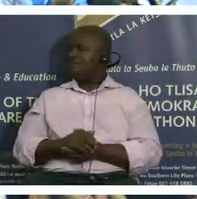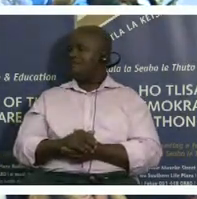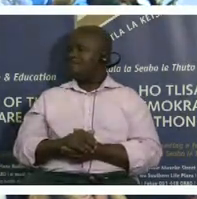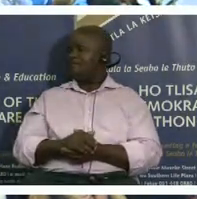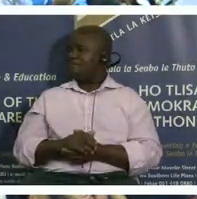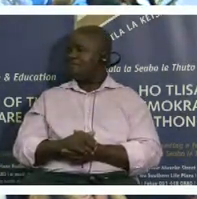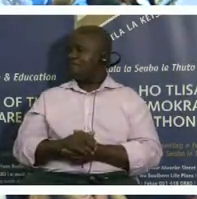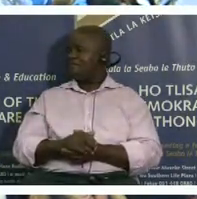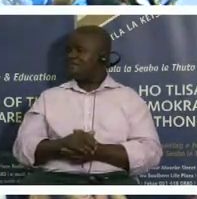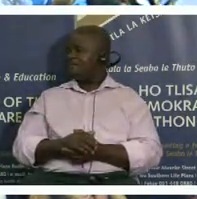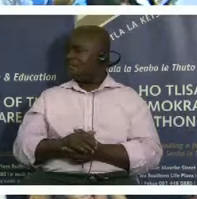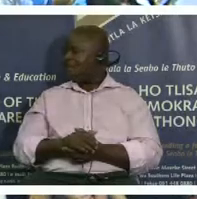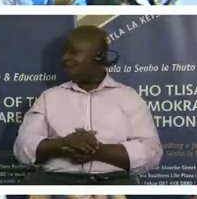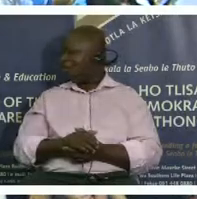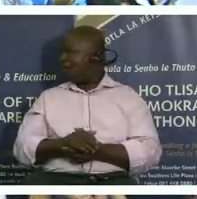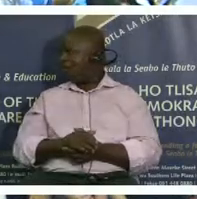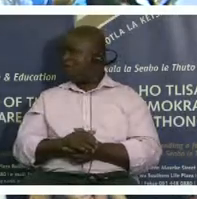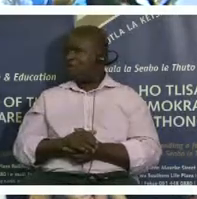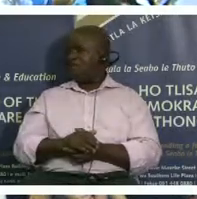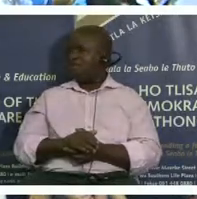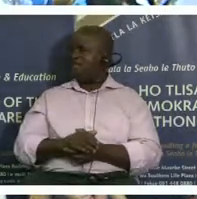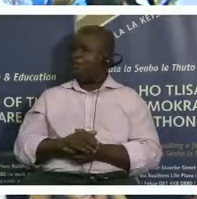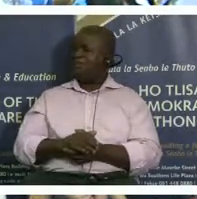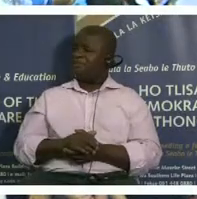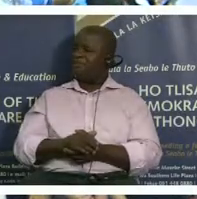a ke tsebwa le re tshe